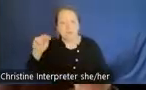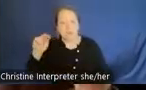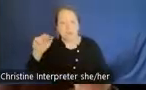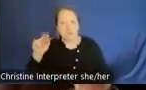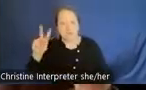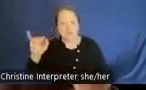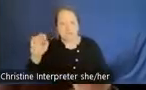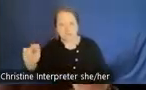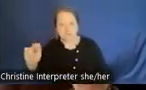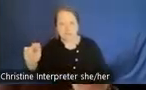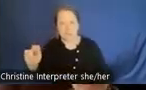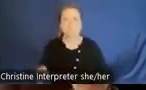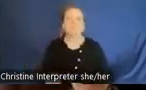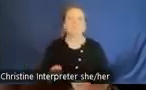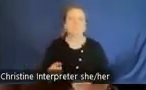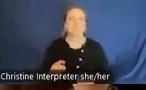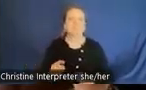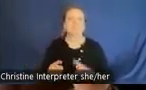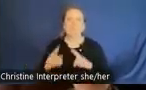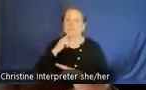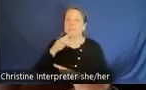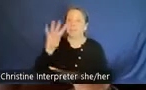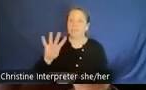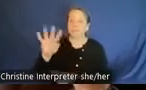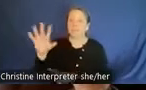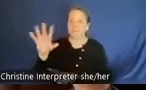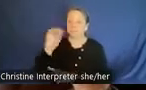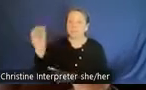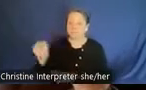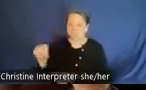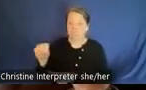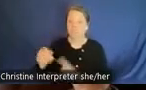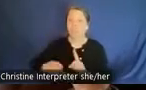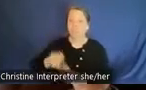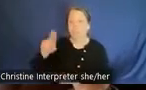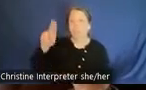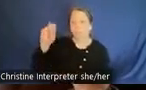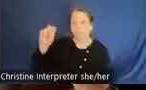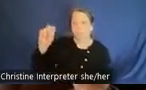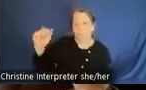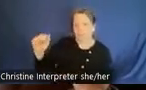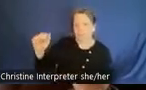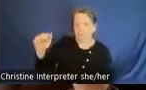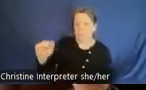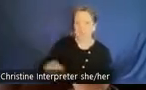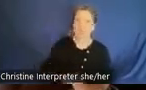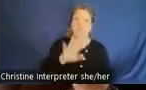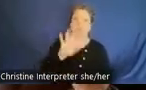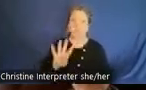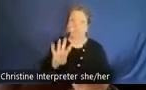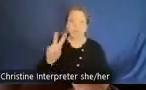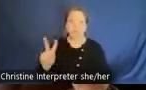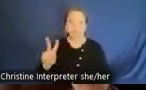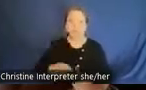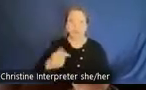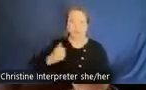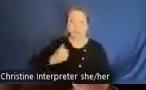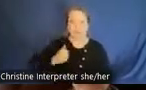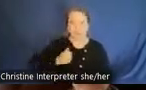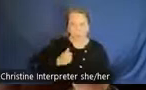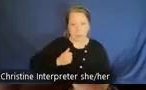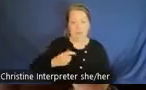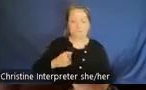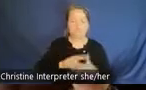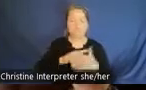survey respondents, 45% of them were from the USA and 42% of them were from Canada And then the rest